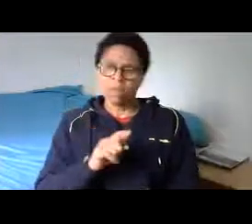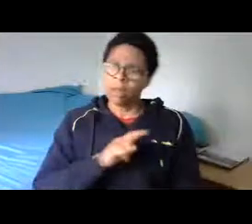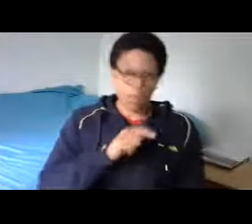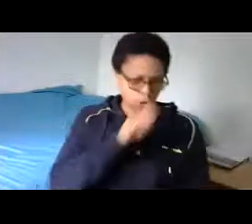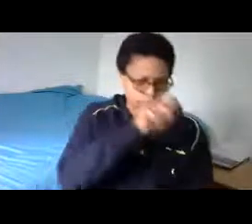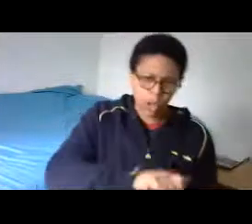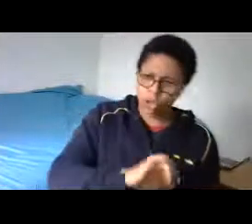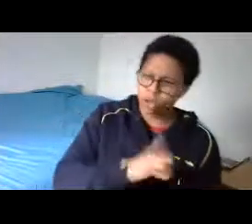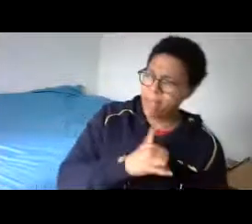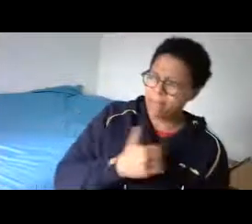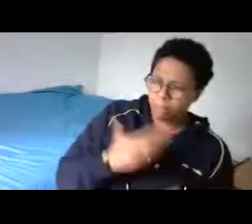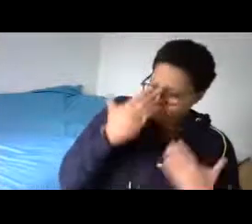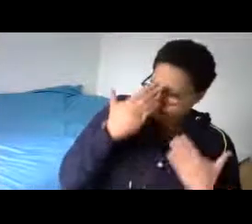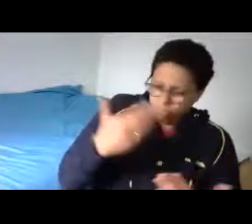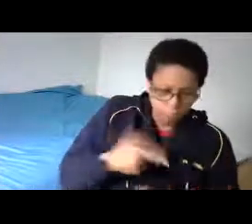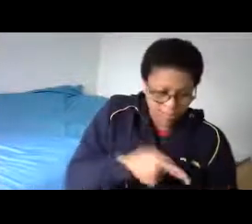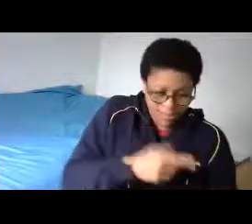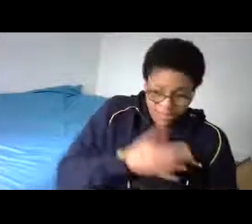them to.